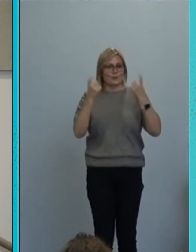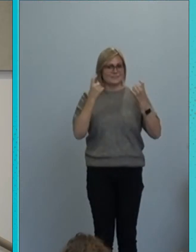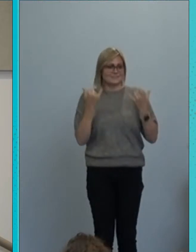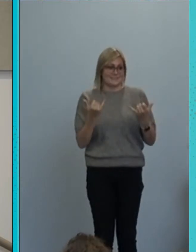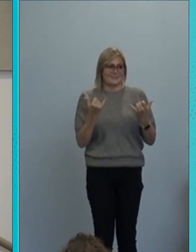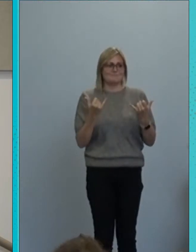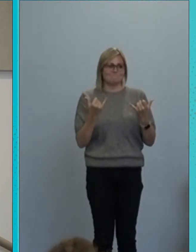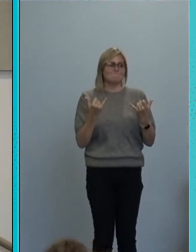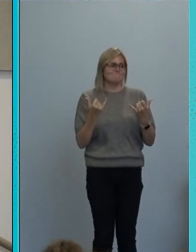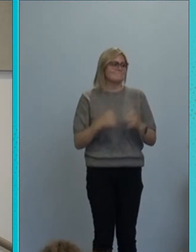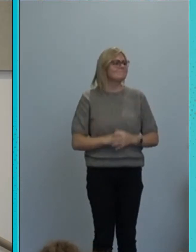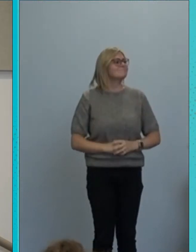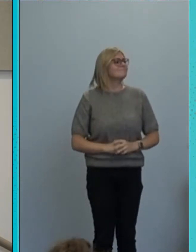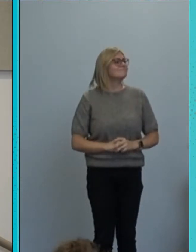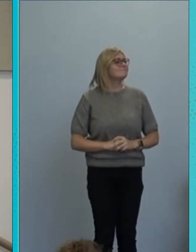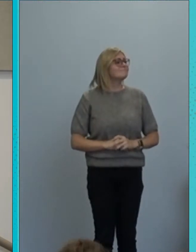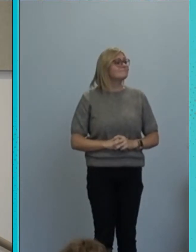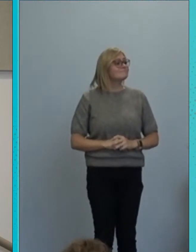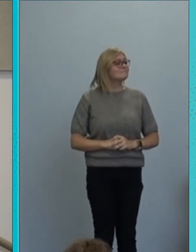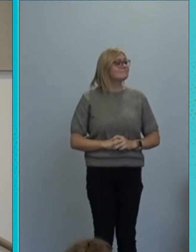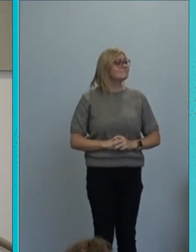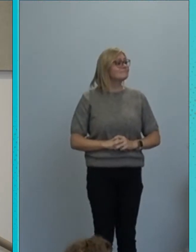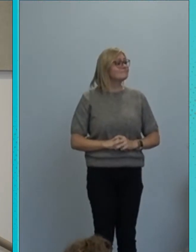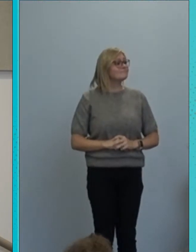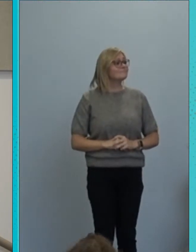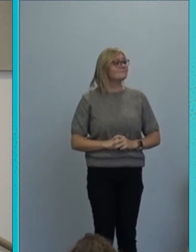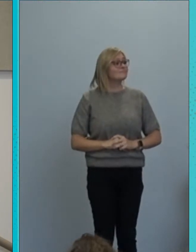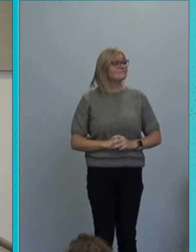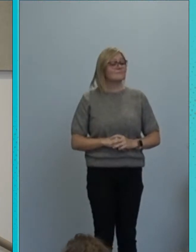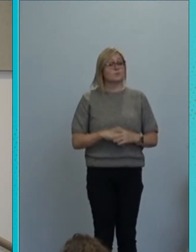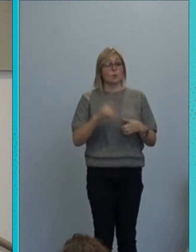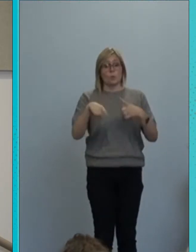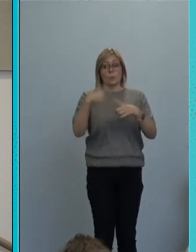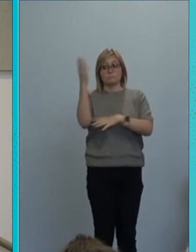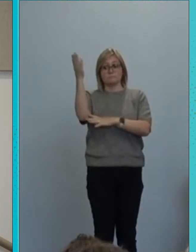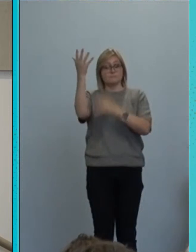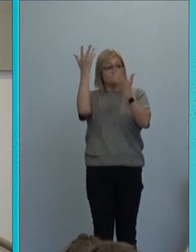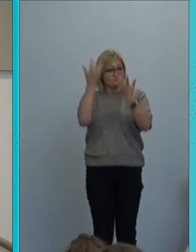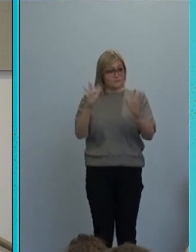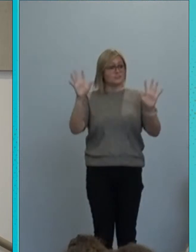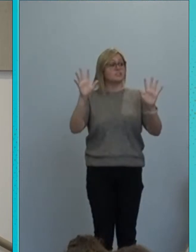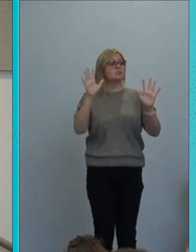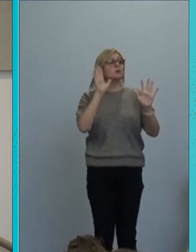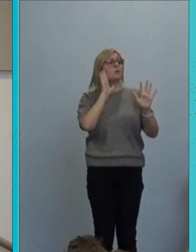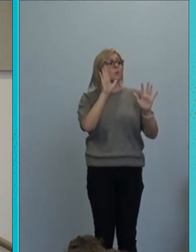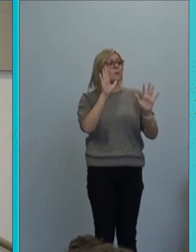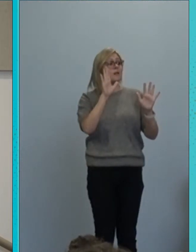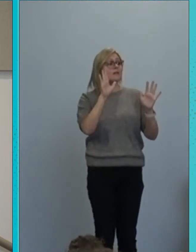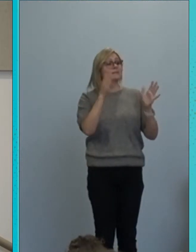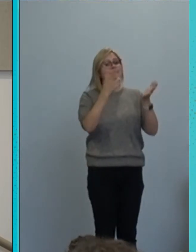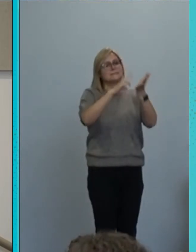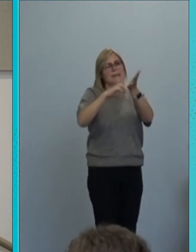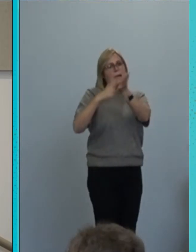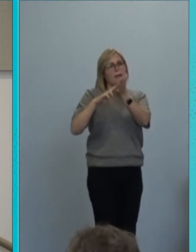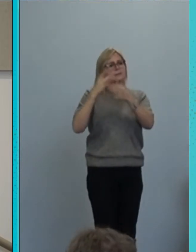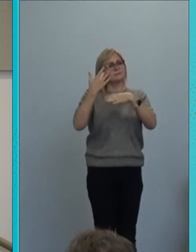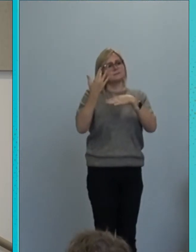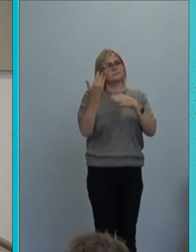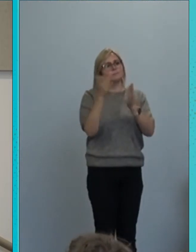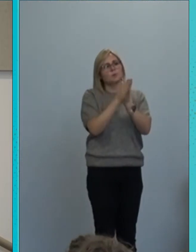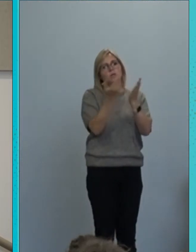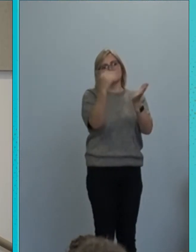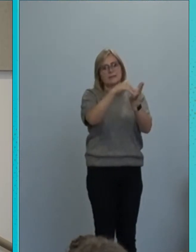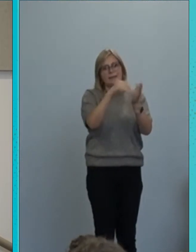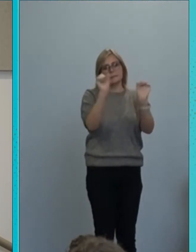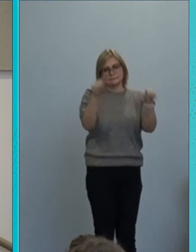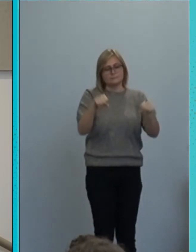questions. And at the end of the presentations, we'll have an opportunity to have Thomas sign books. And